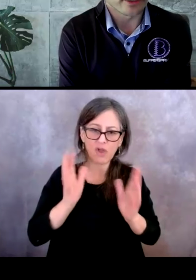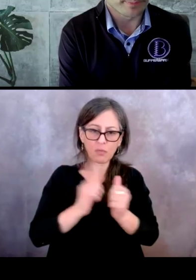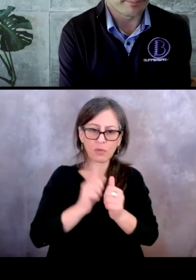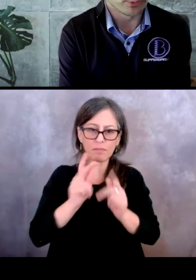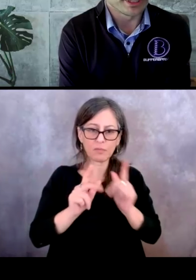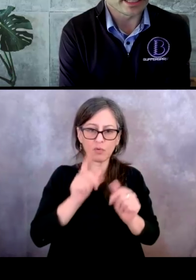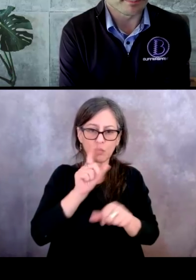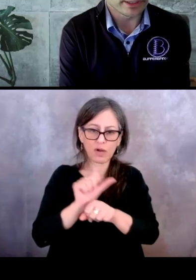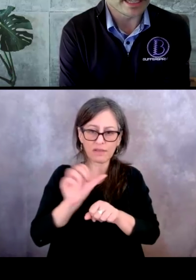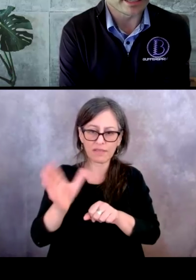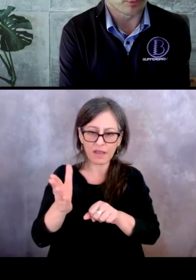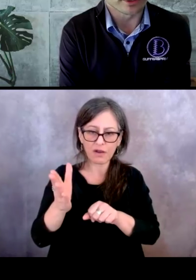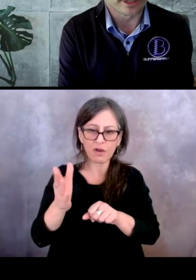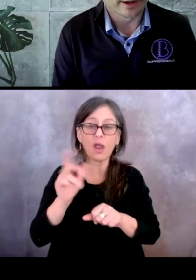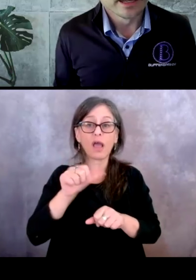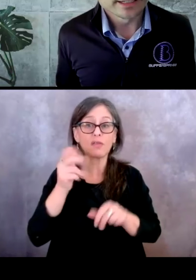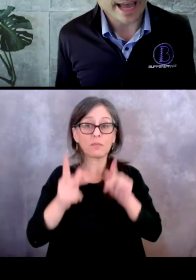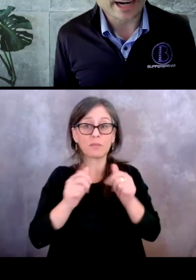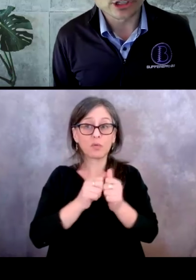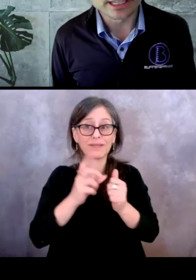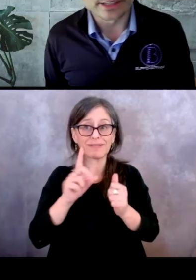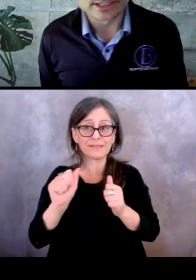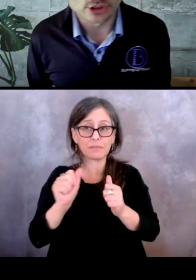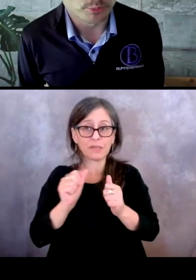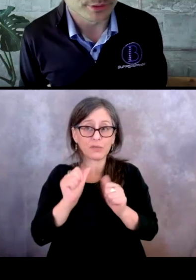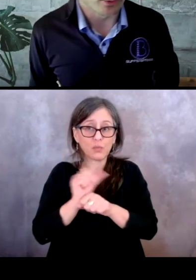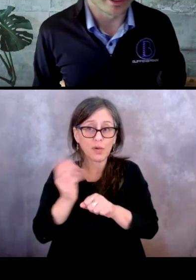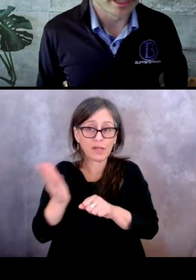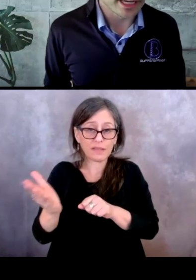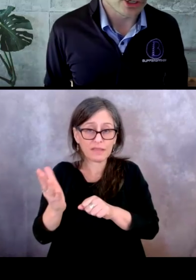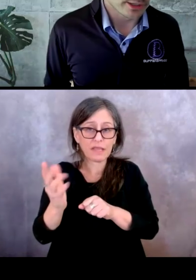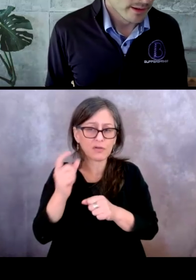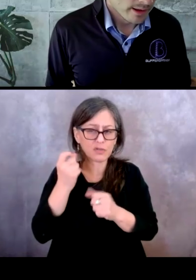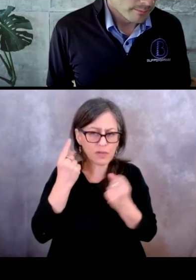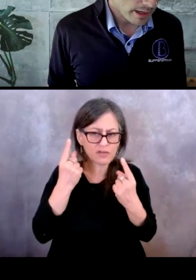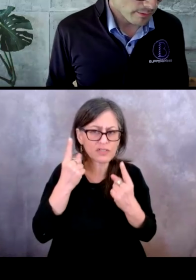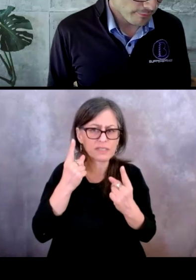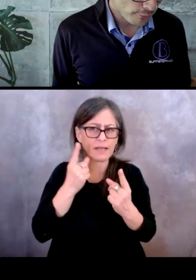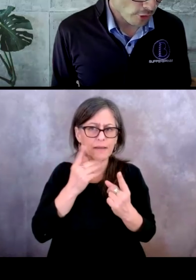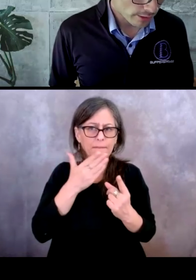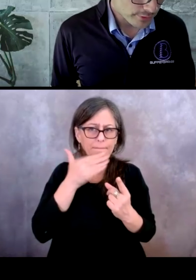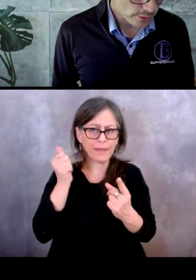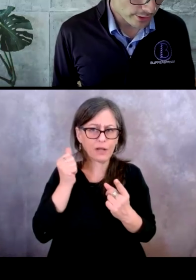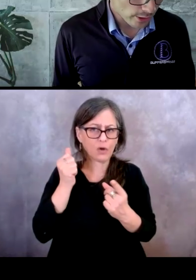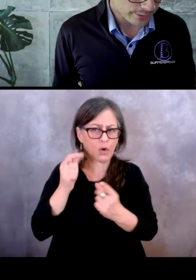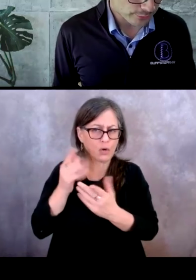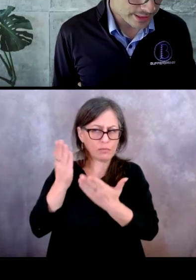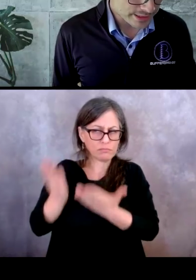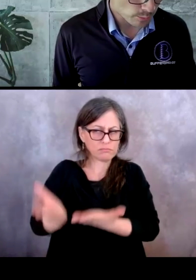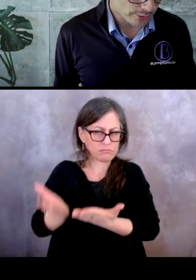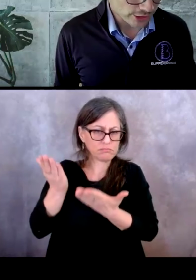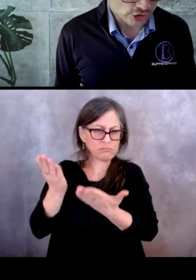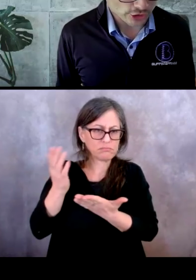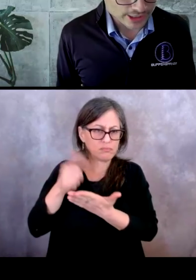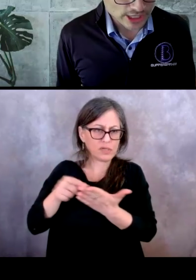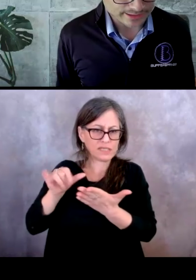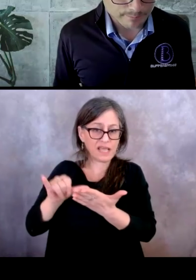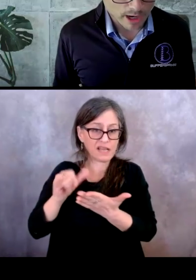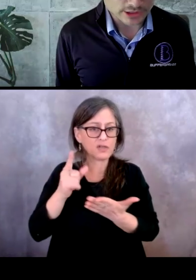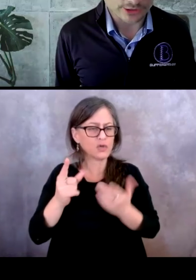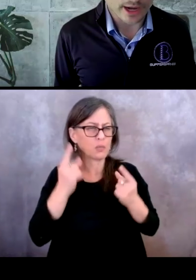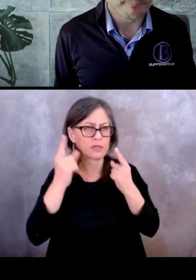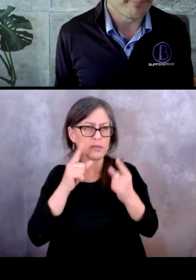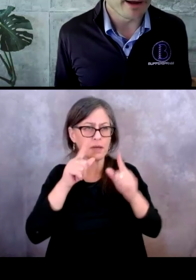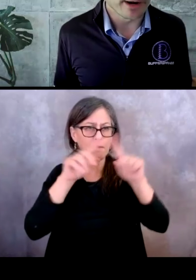veterans and other people with disabilities that work there to actually get the scoop with that organization. But for all of you that are going through this and wondering, should I check